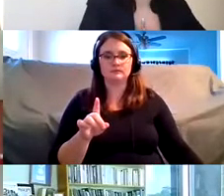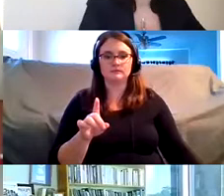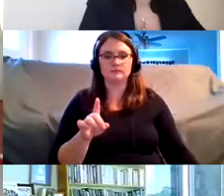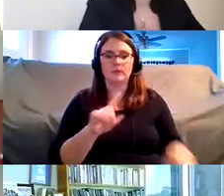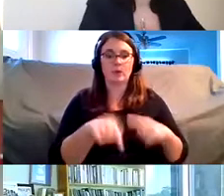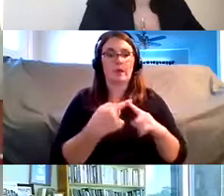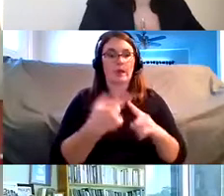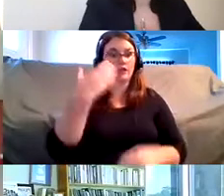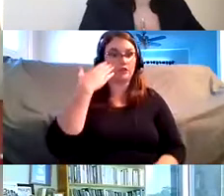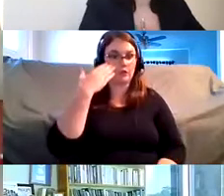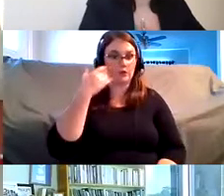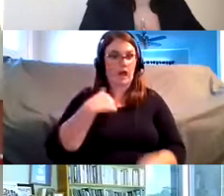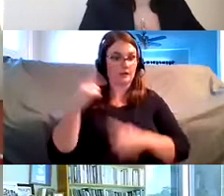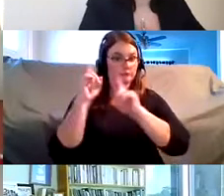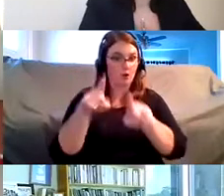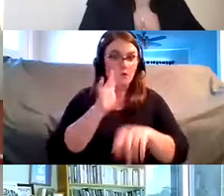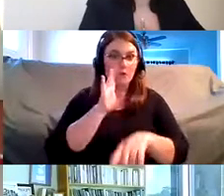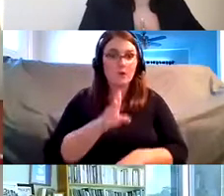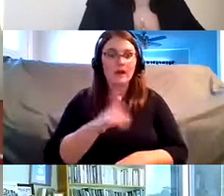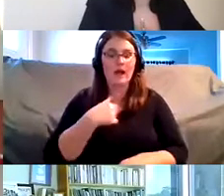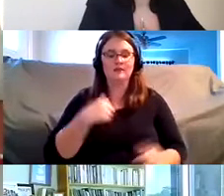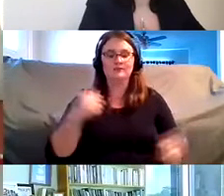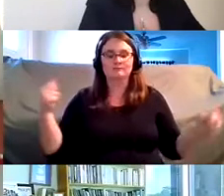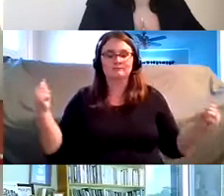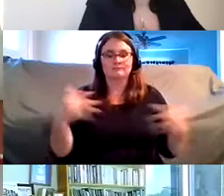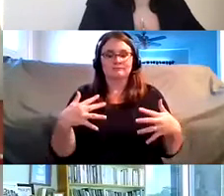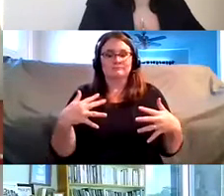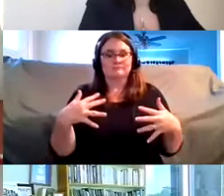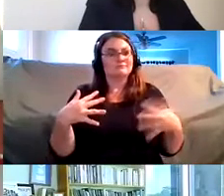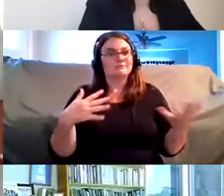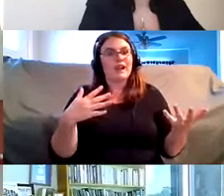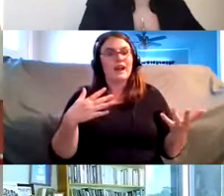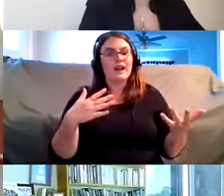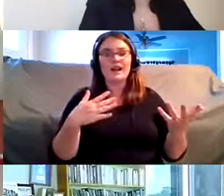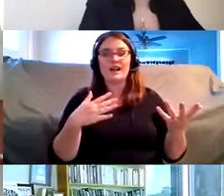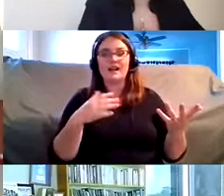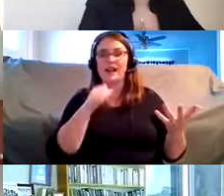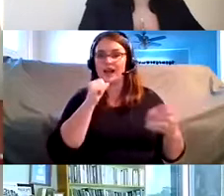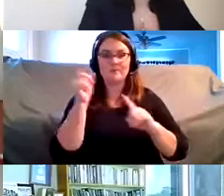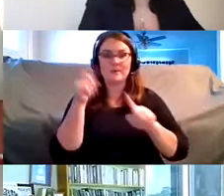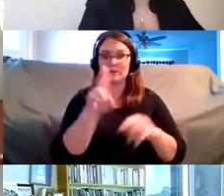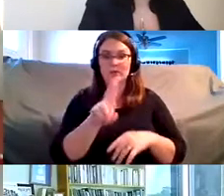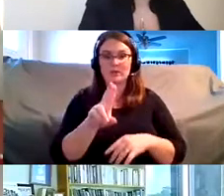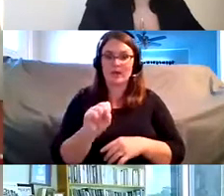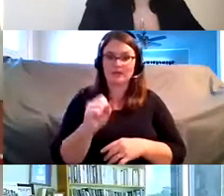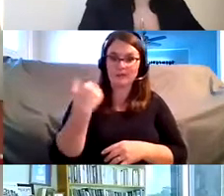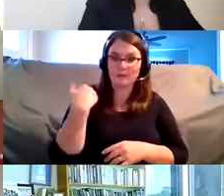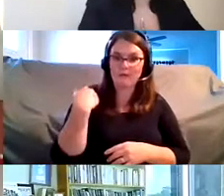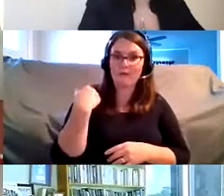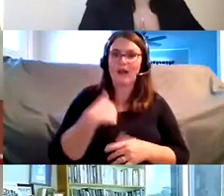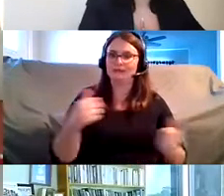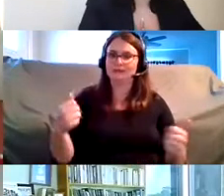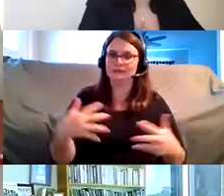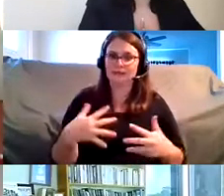terrified, totally terrified. I had been in US before and I was terrified to go, and I kept